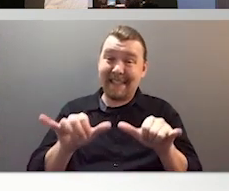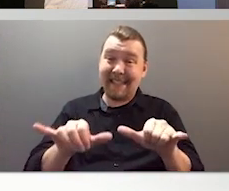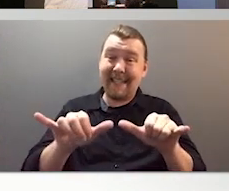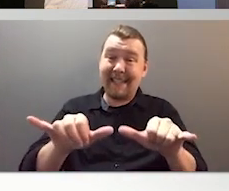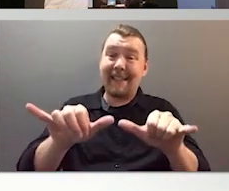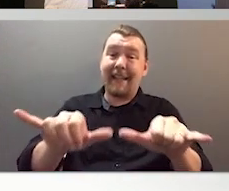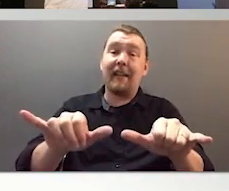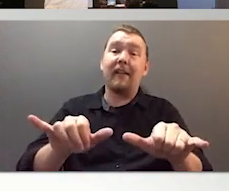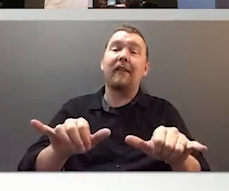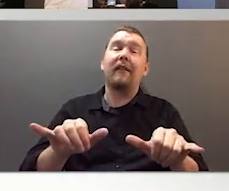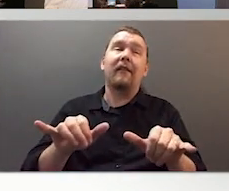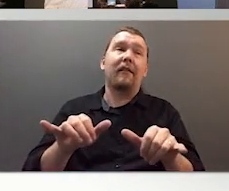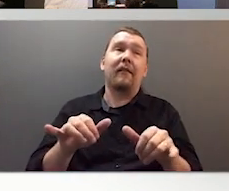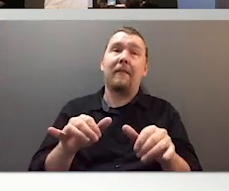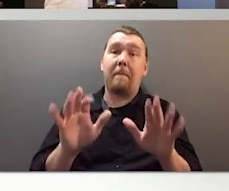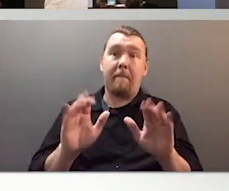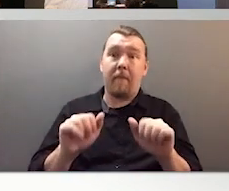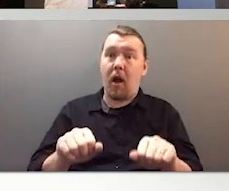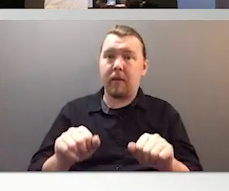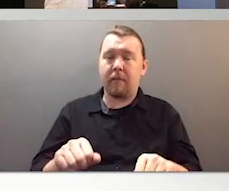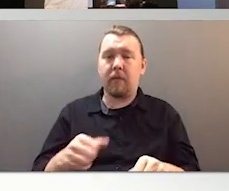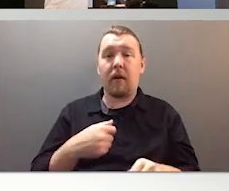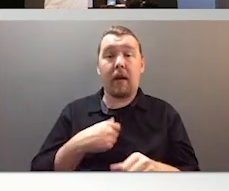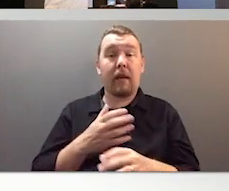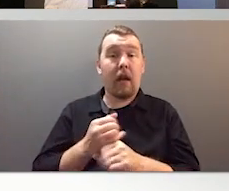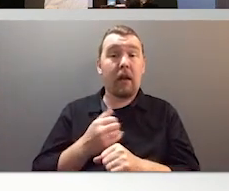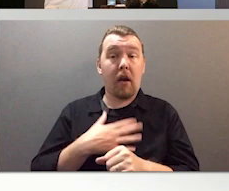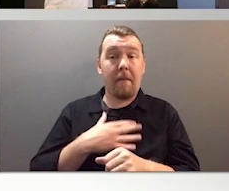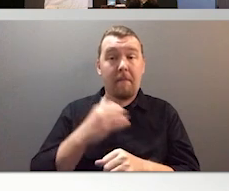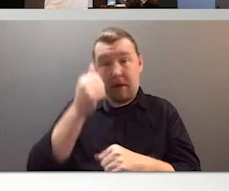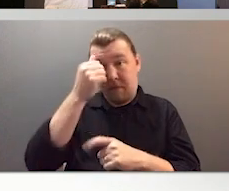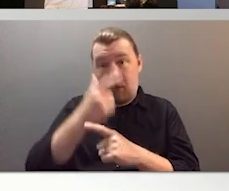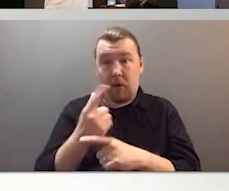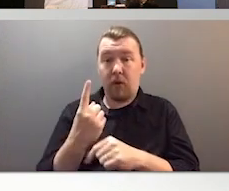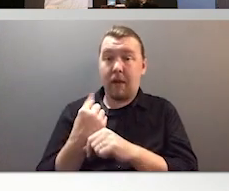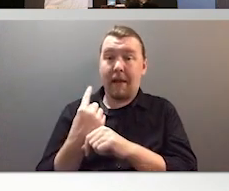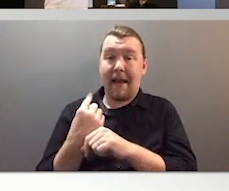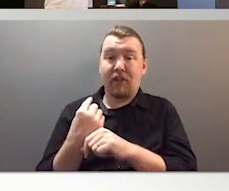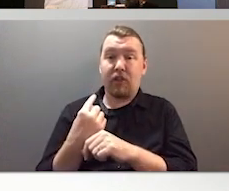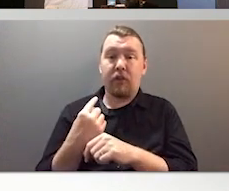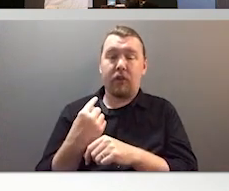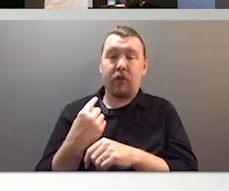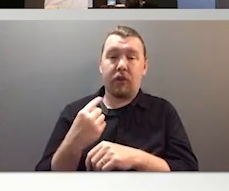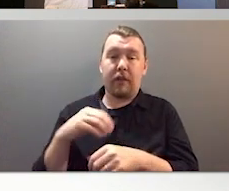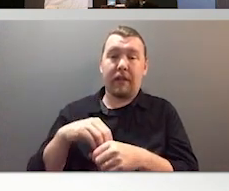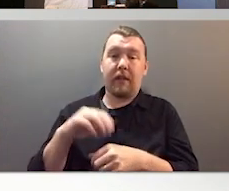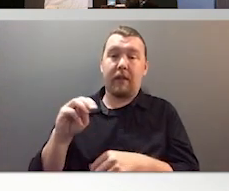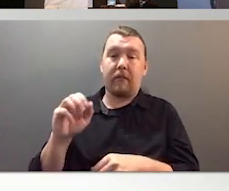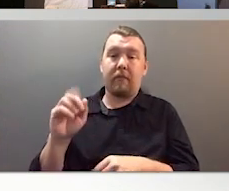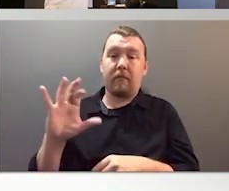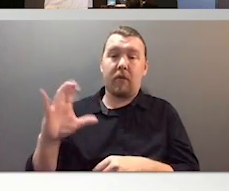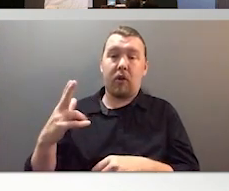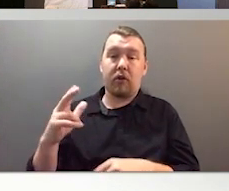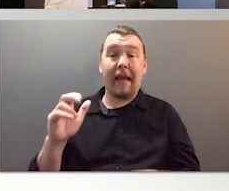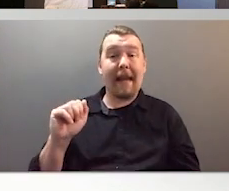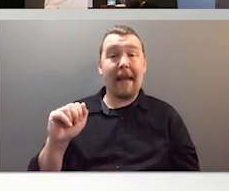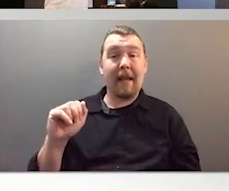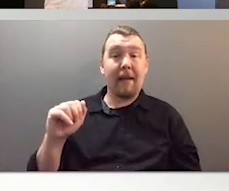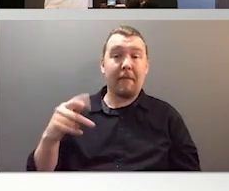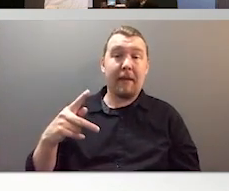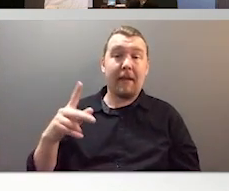APD told me it would take me 2 weeks to get him into a facility. It only took 5, but still. So I ripped him from his